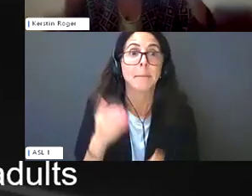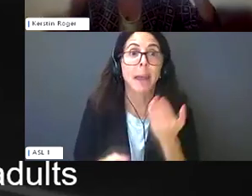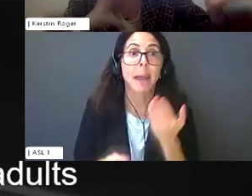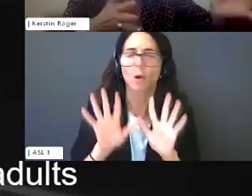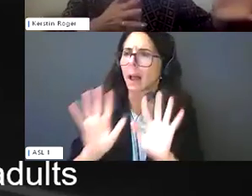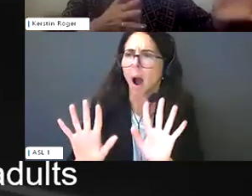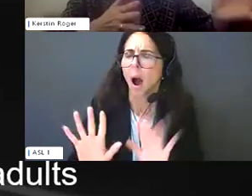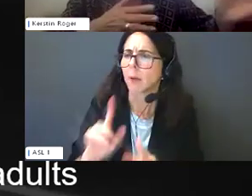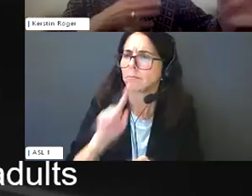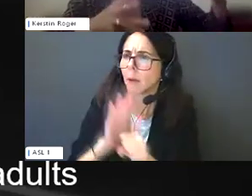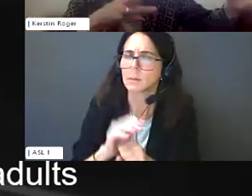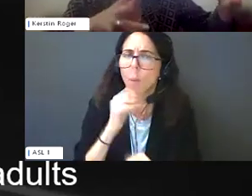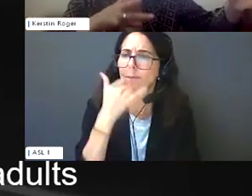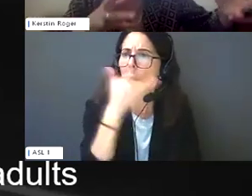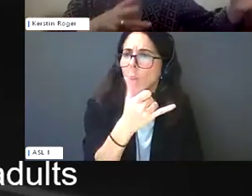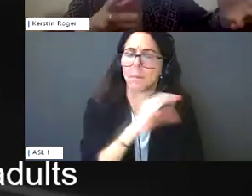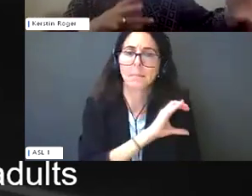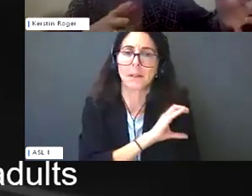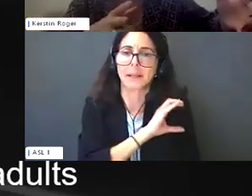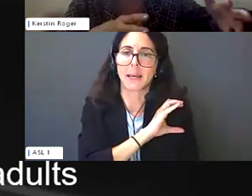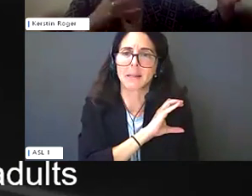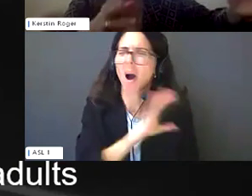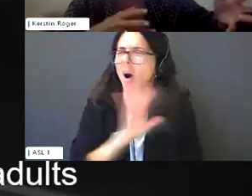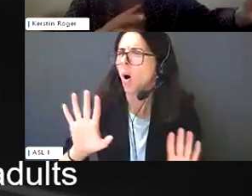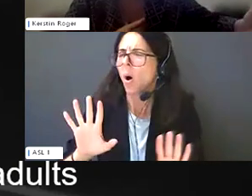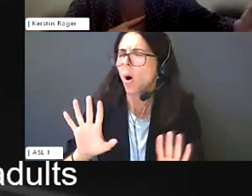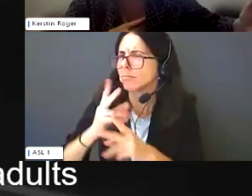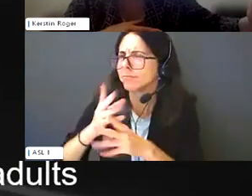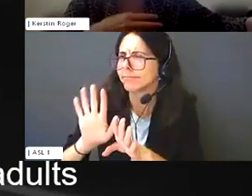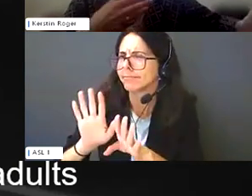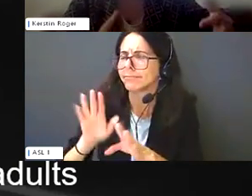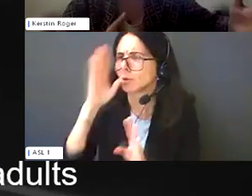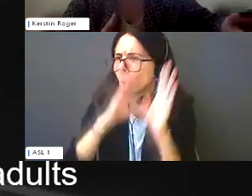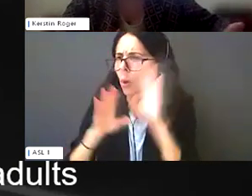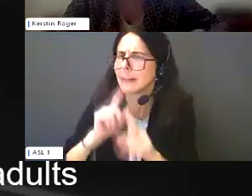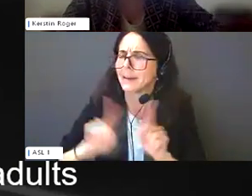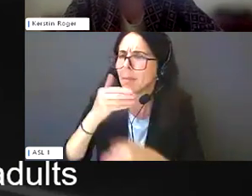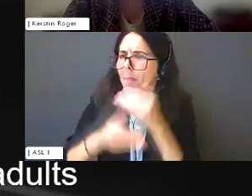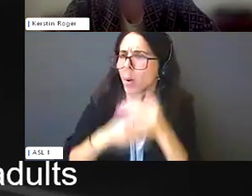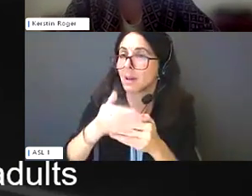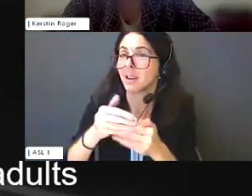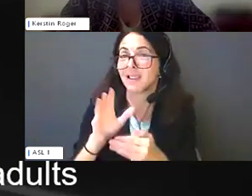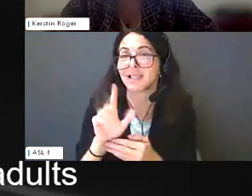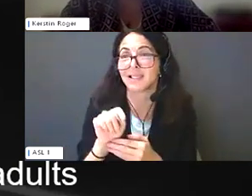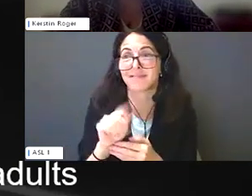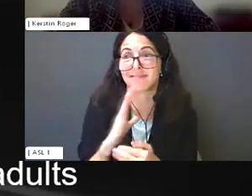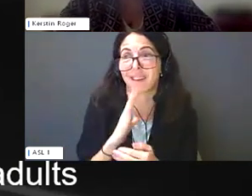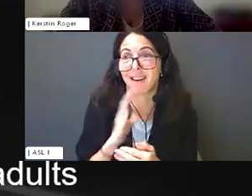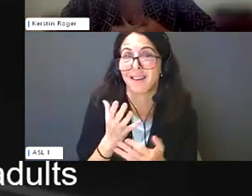police, this is going to be a different kind of process. We'll support you through it. There may not be the resources to